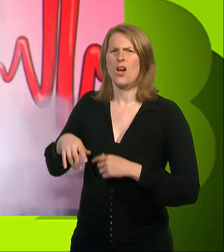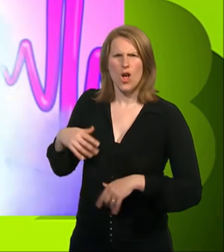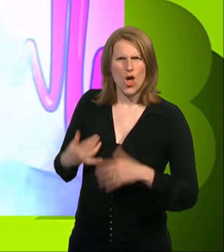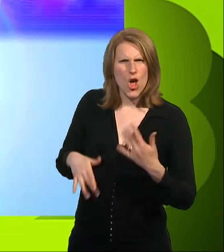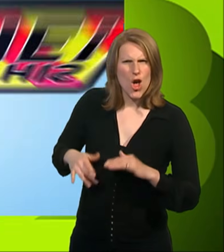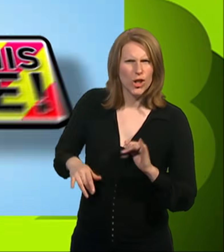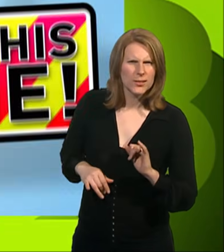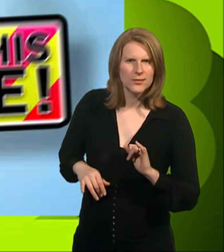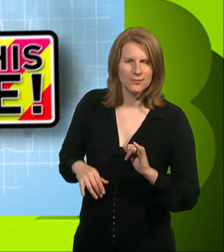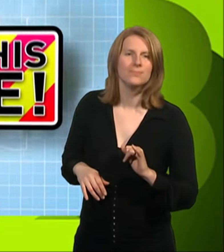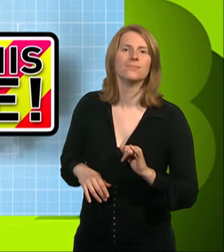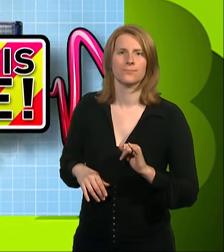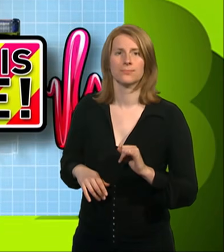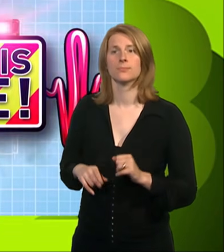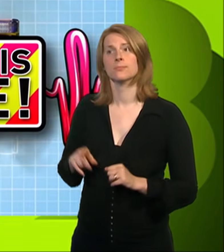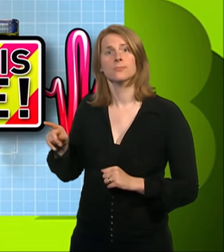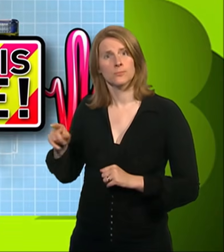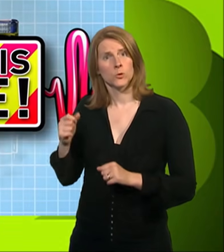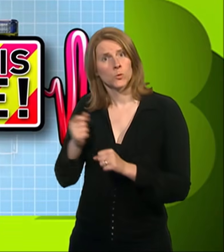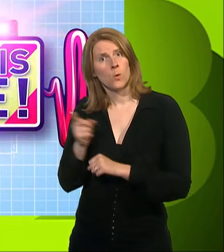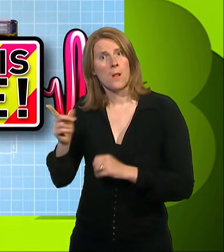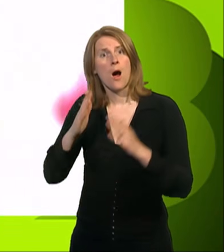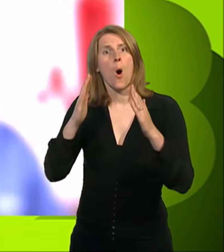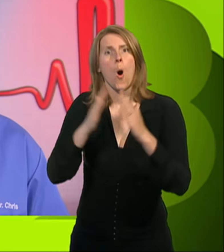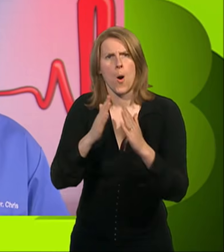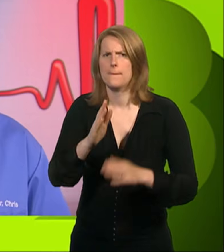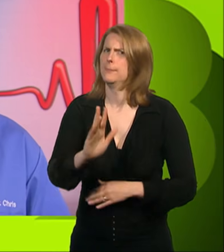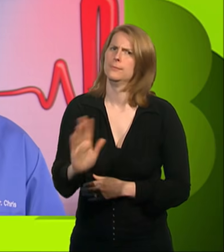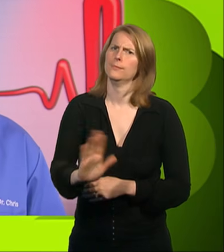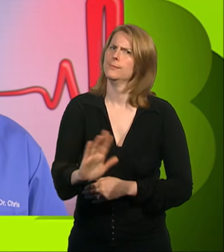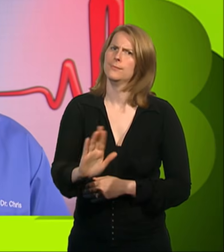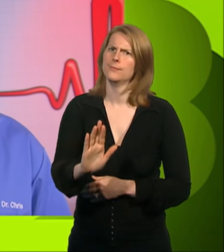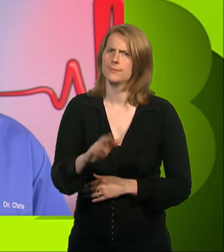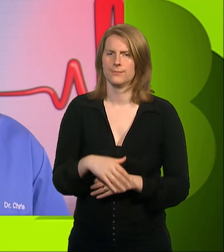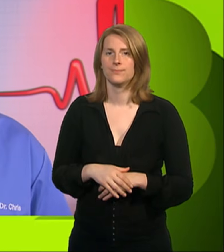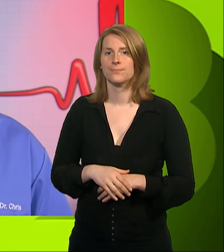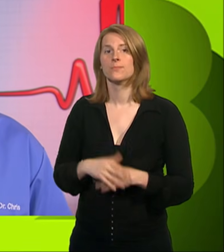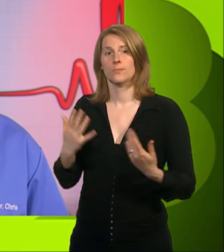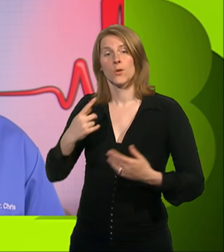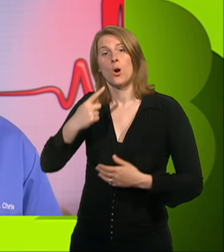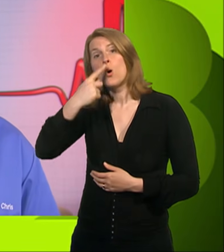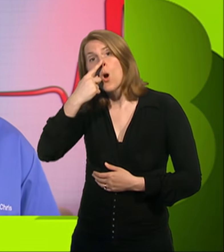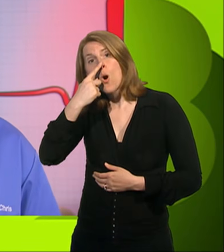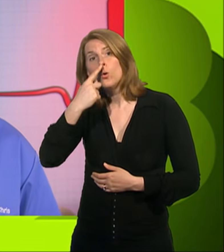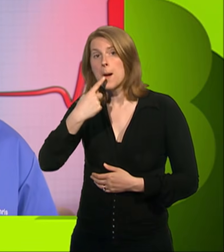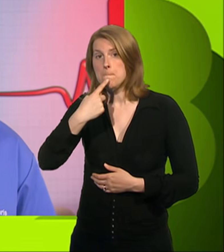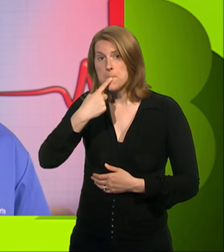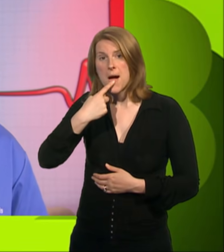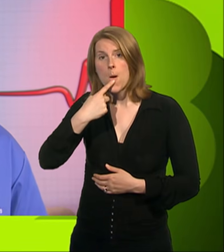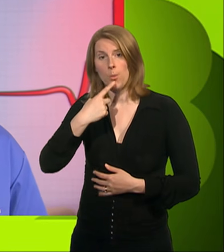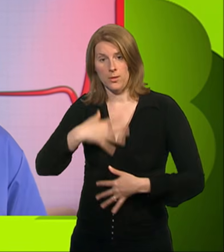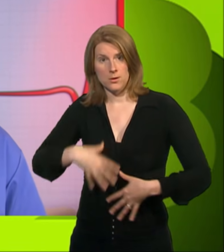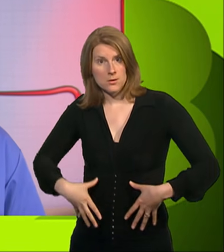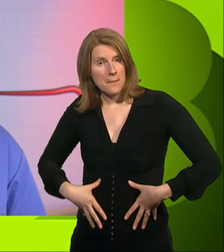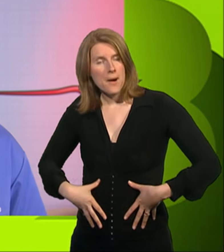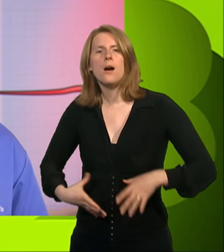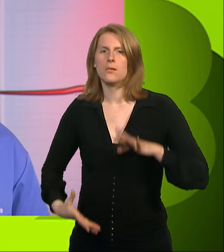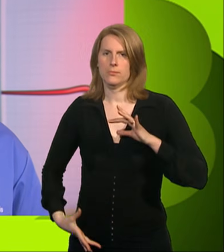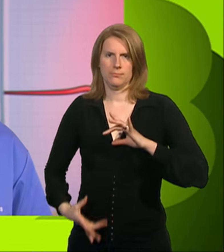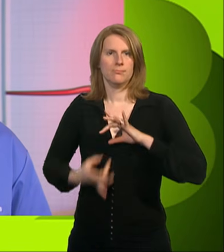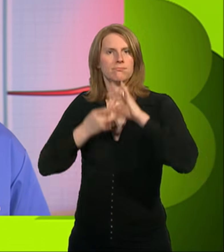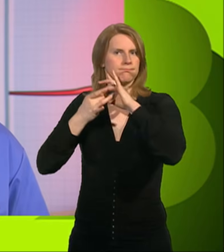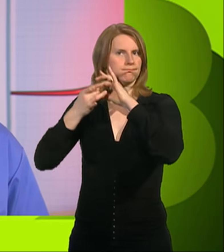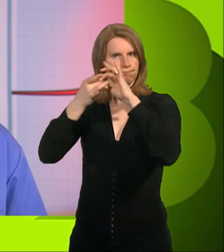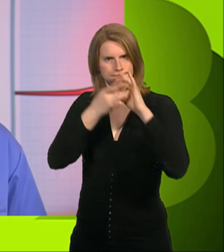hurts. Just don't try anything you see here at home. Your nose, mouth and stomach are all connected. If you've ever been sick and had